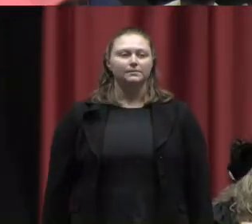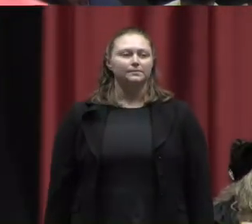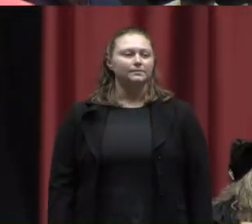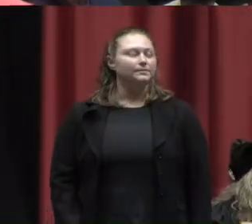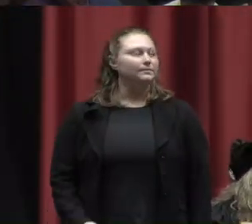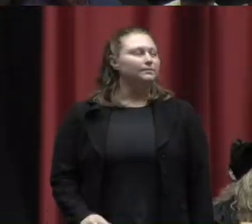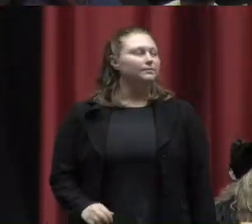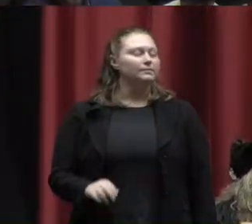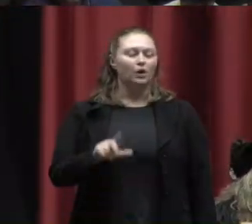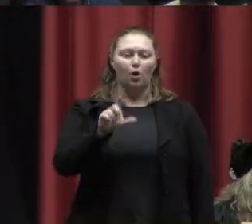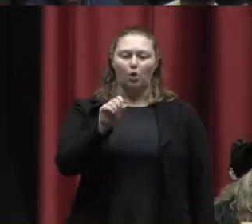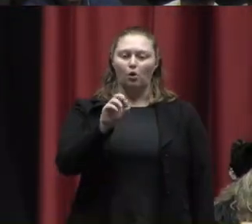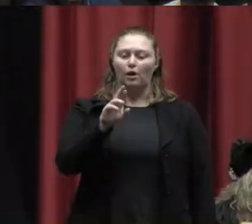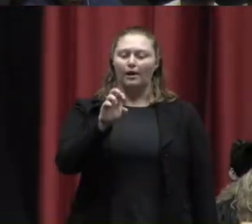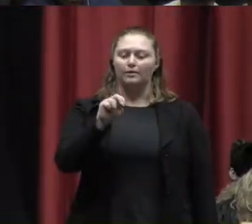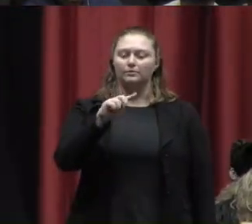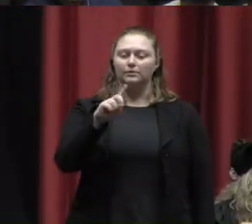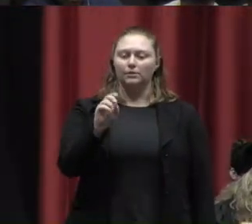Lorenzo Romero.